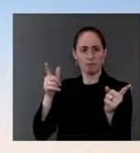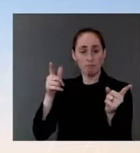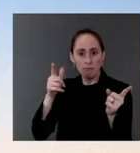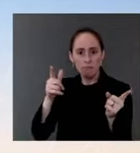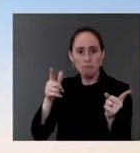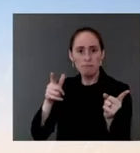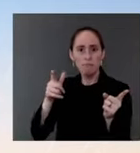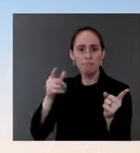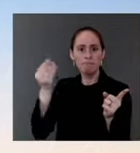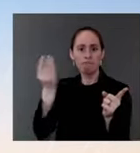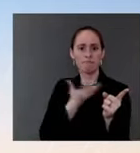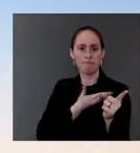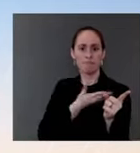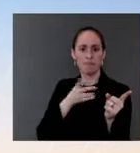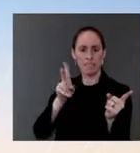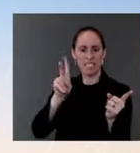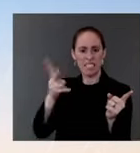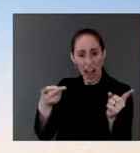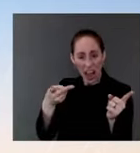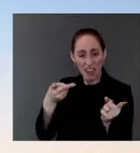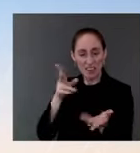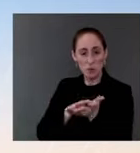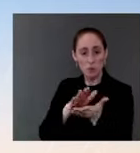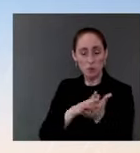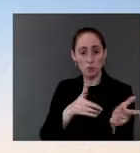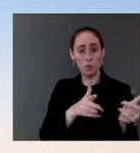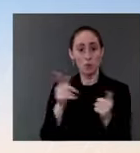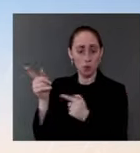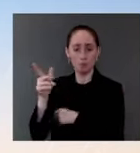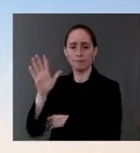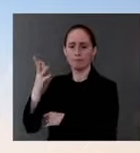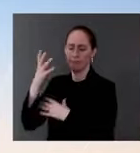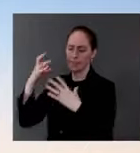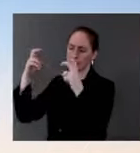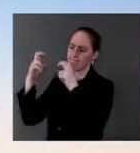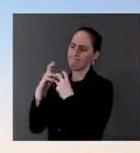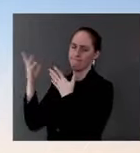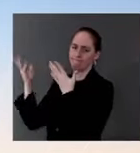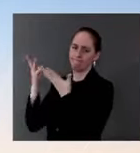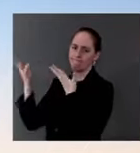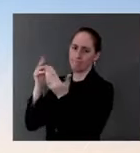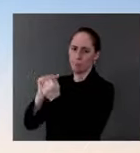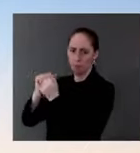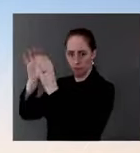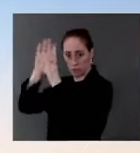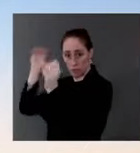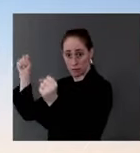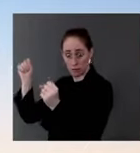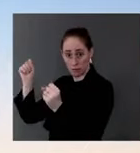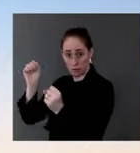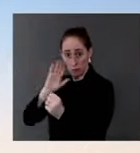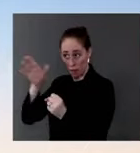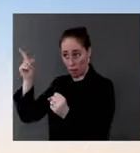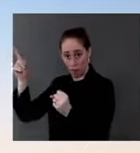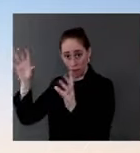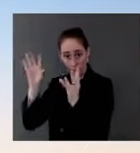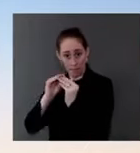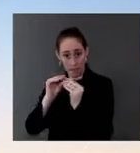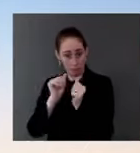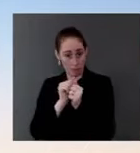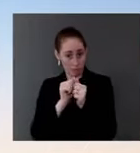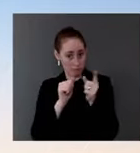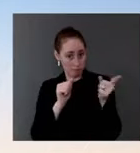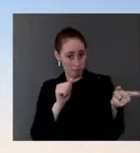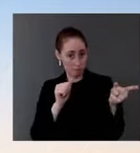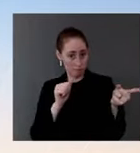White House officials in the past have spoken with him. But is there a plan for the president to meet with Mr. Oliver while he's here in Washington? And then I just have